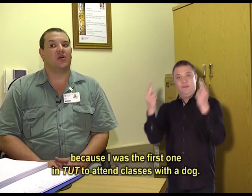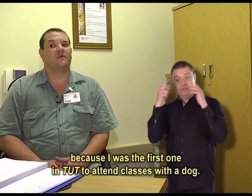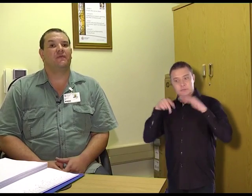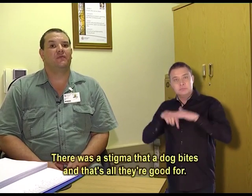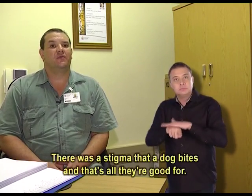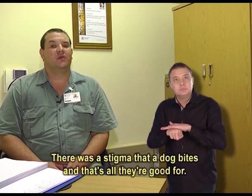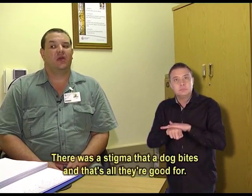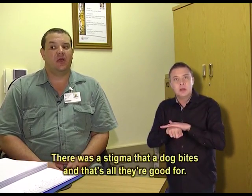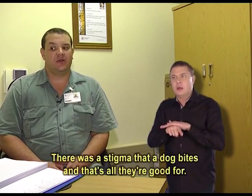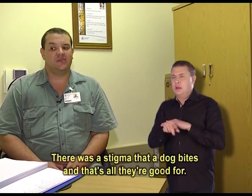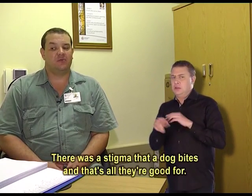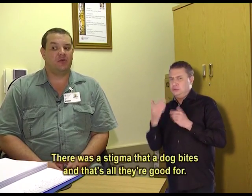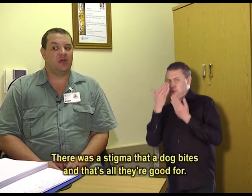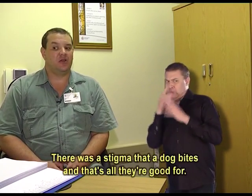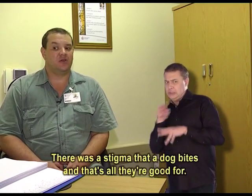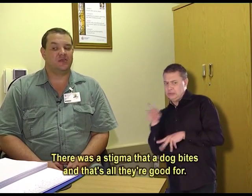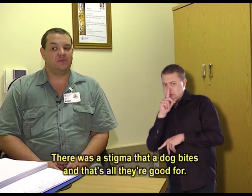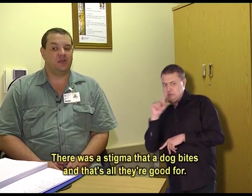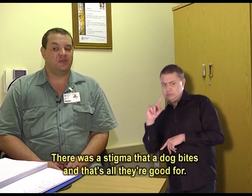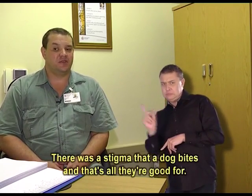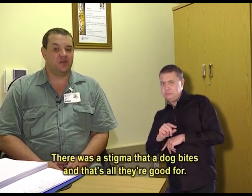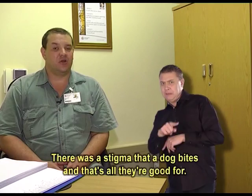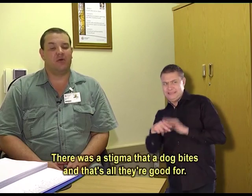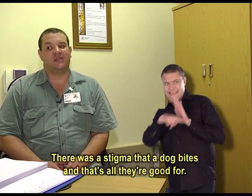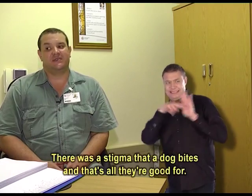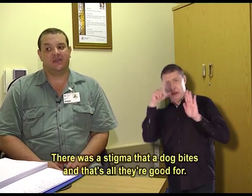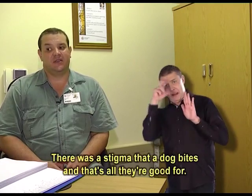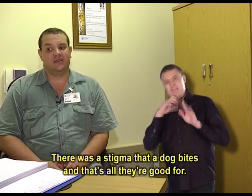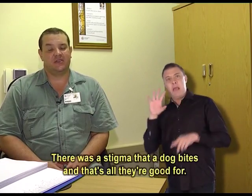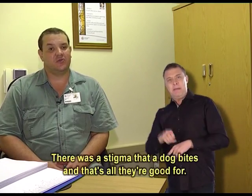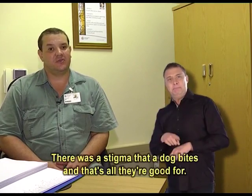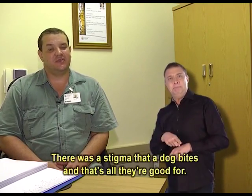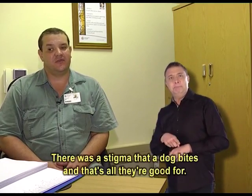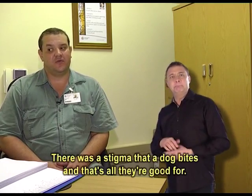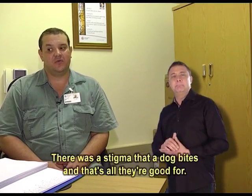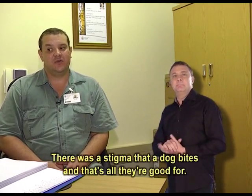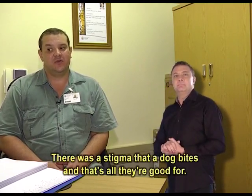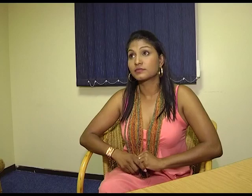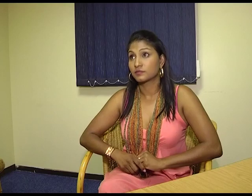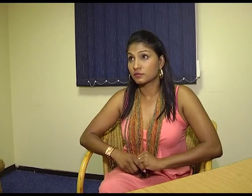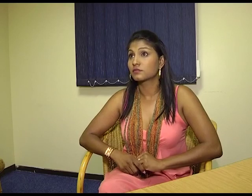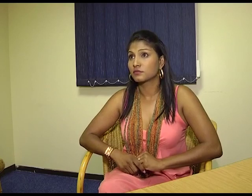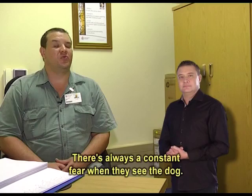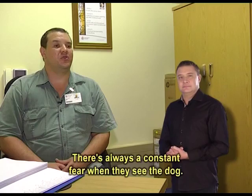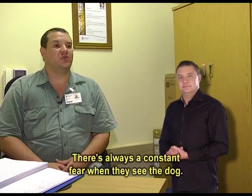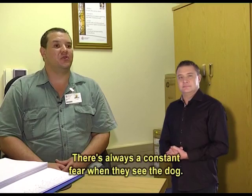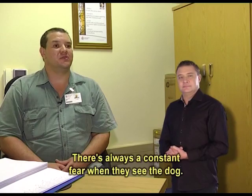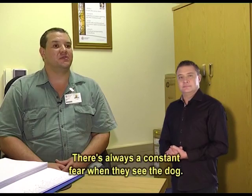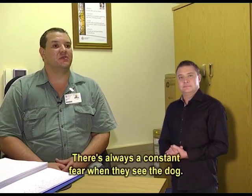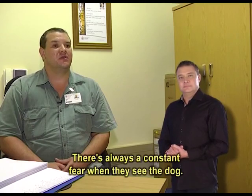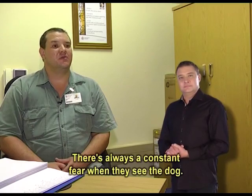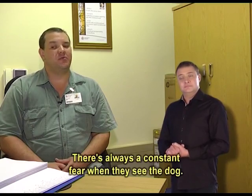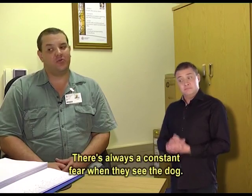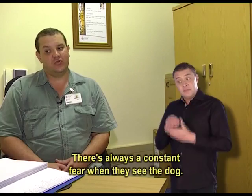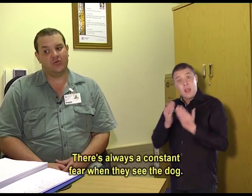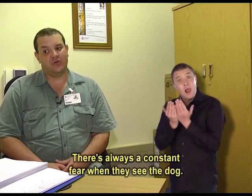with a dog. And the stigma behind dogs, it believes that dog bites and that's all it's there for. Every time I walk in the